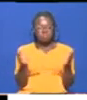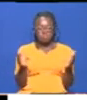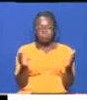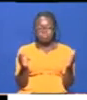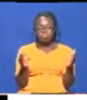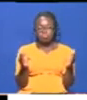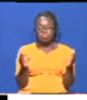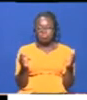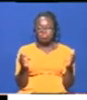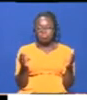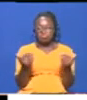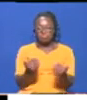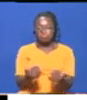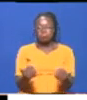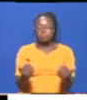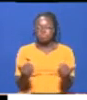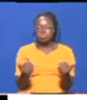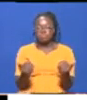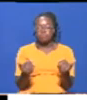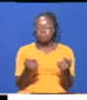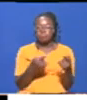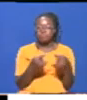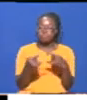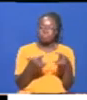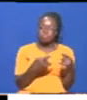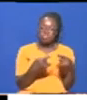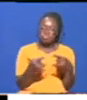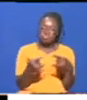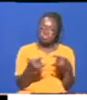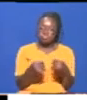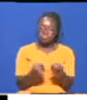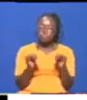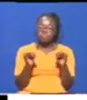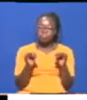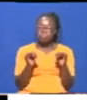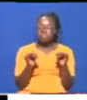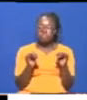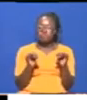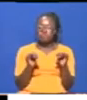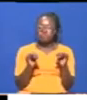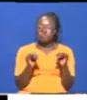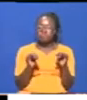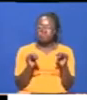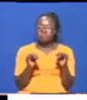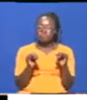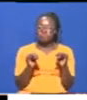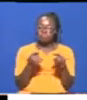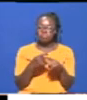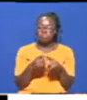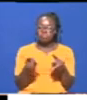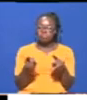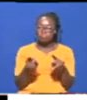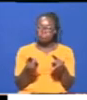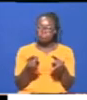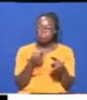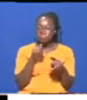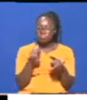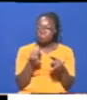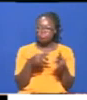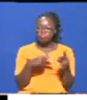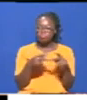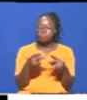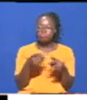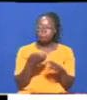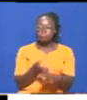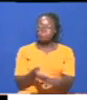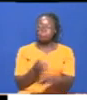And right now, I think they are struggling, and they are trying to prevent that. But it's not a very, very tough job.